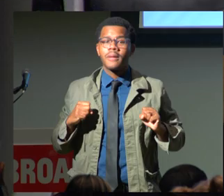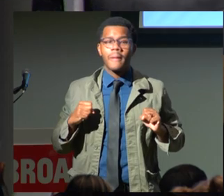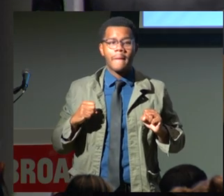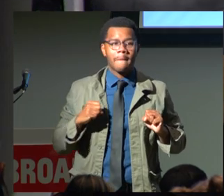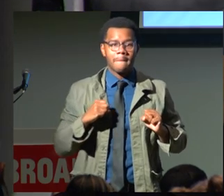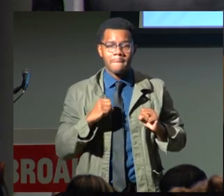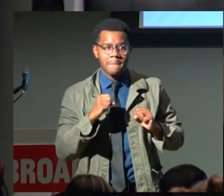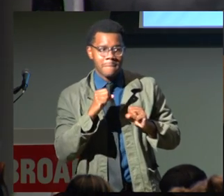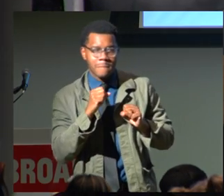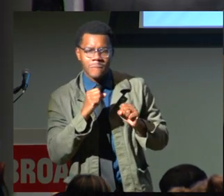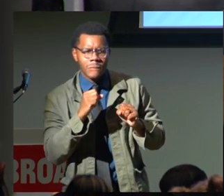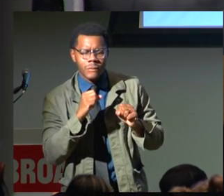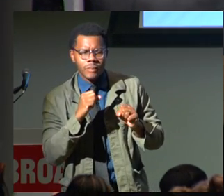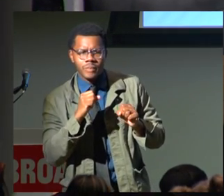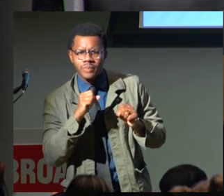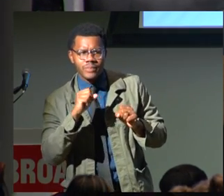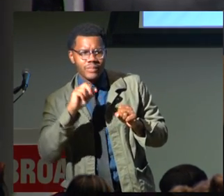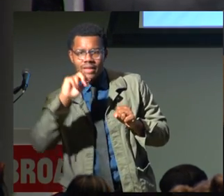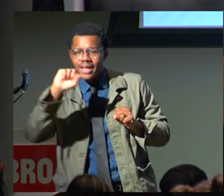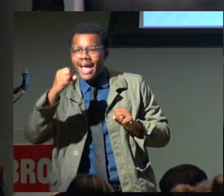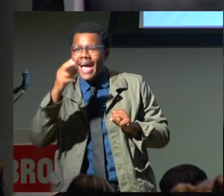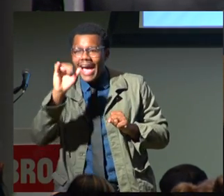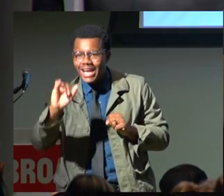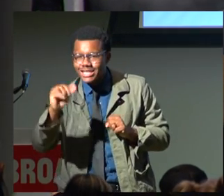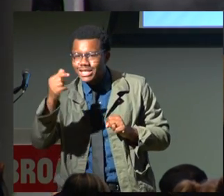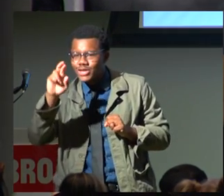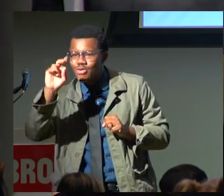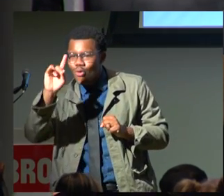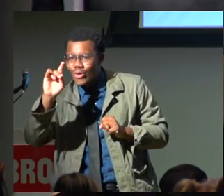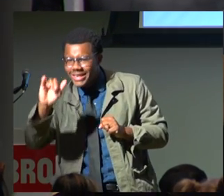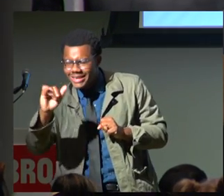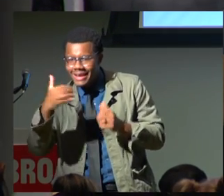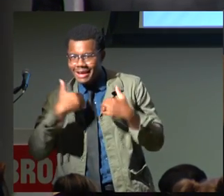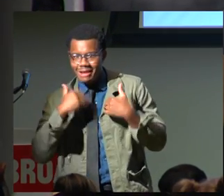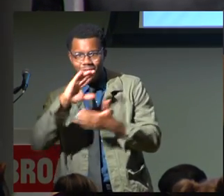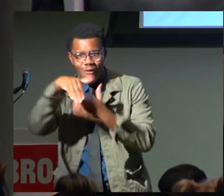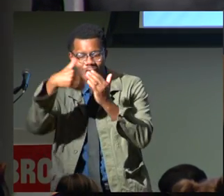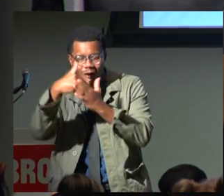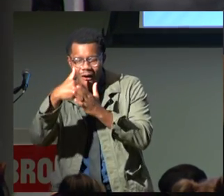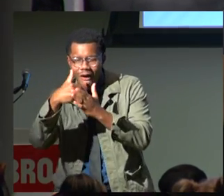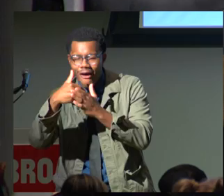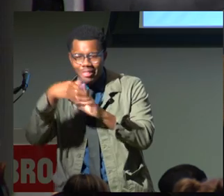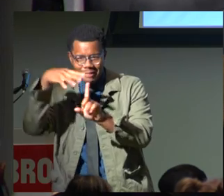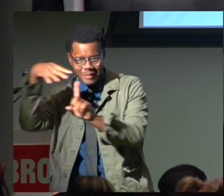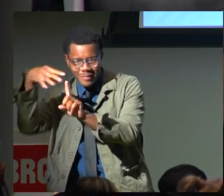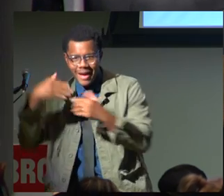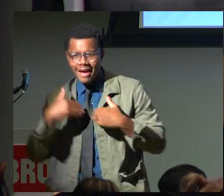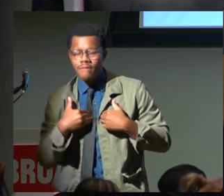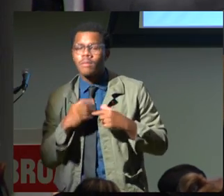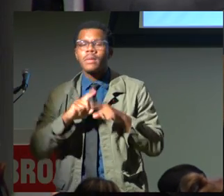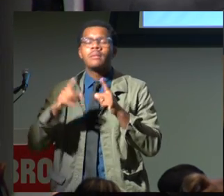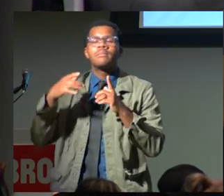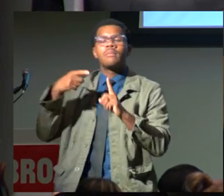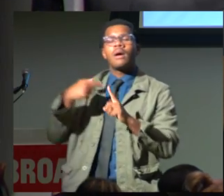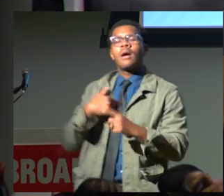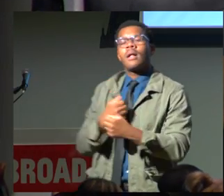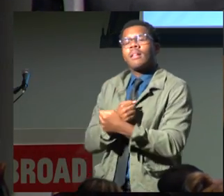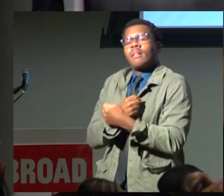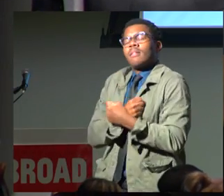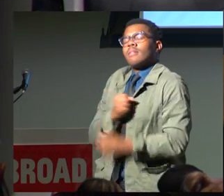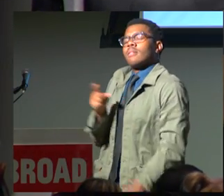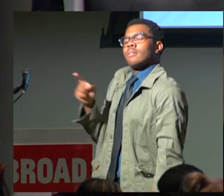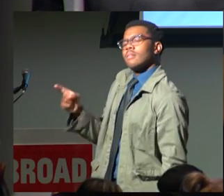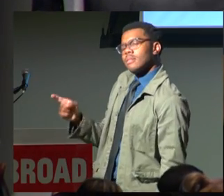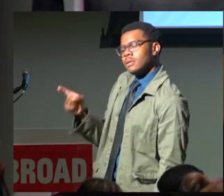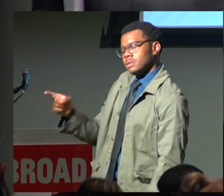got all the tapes. Say what? I said Ashley and Gordy have got all the tapes. Oh yeah, right. But you know what? I love this woman. She loves me. We